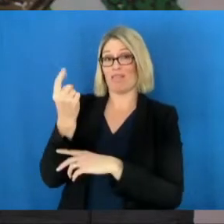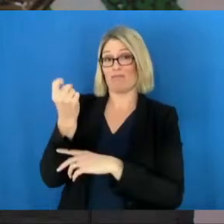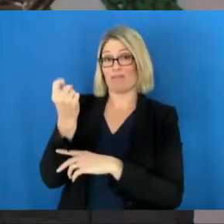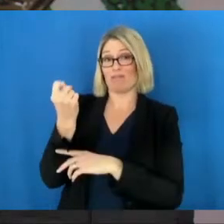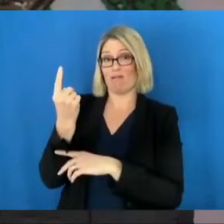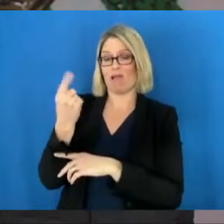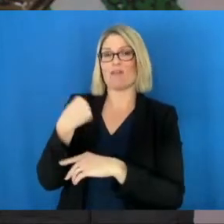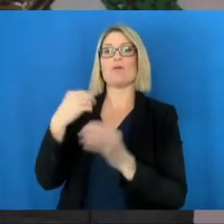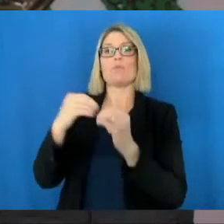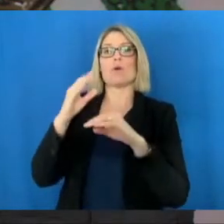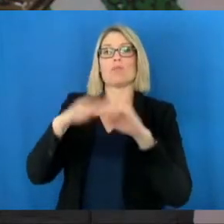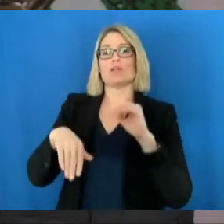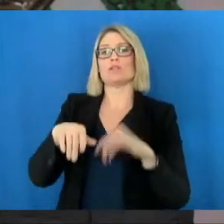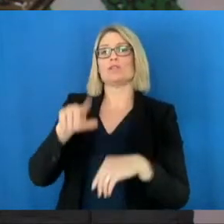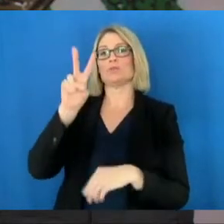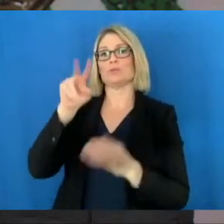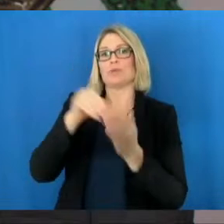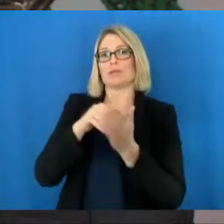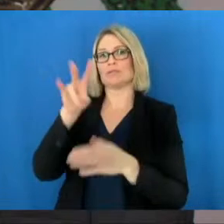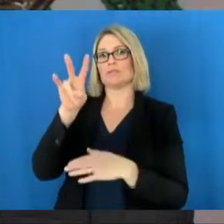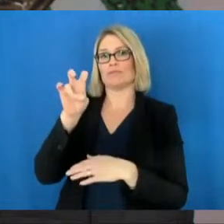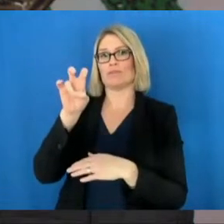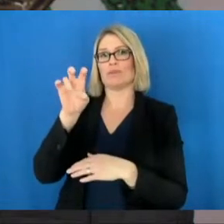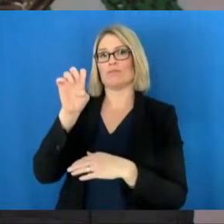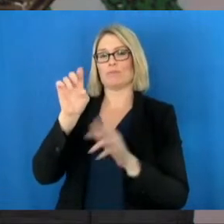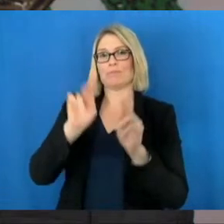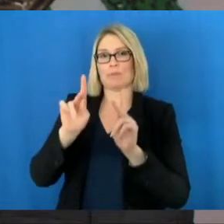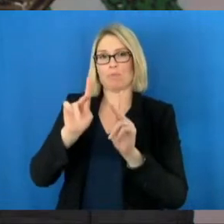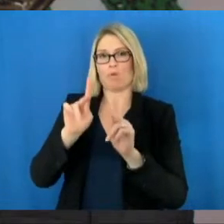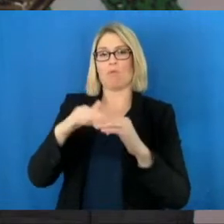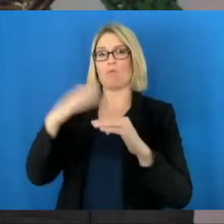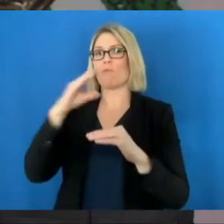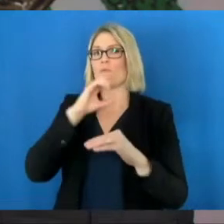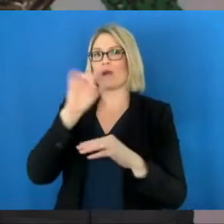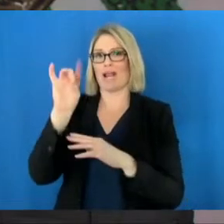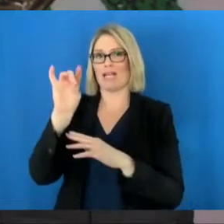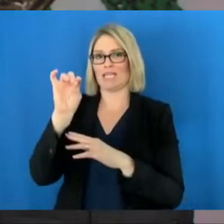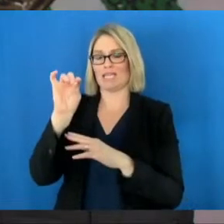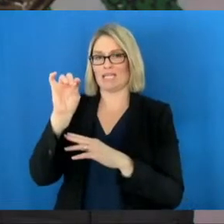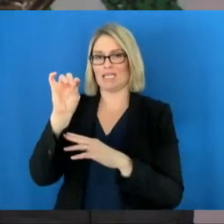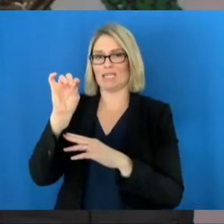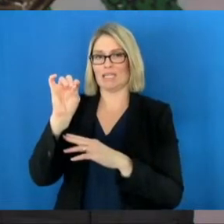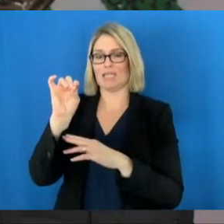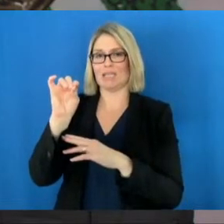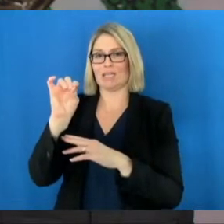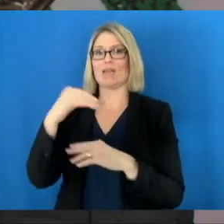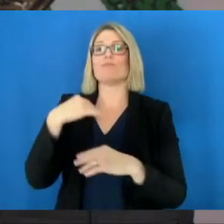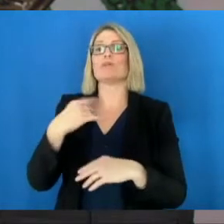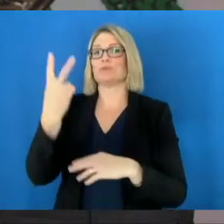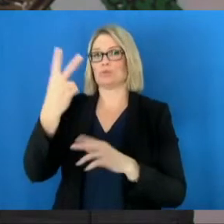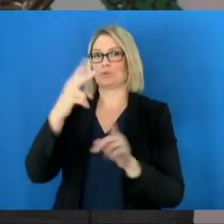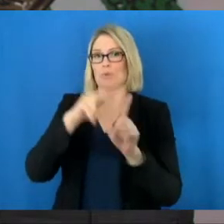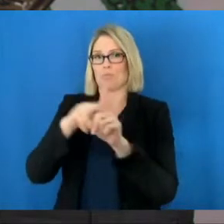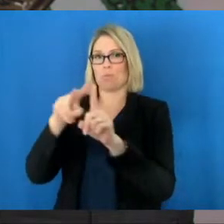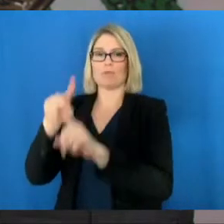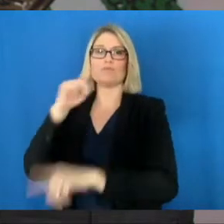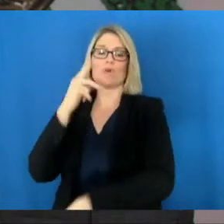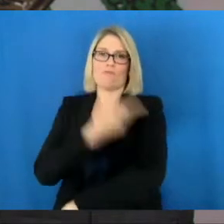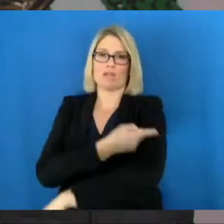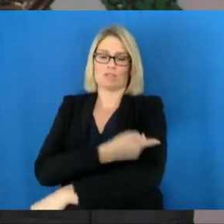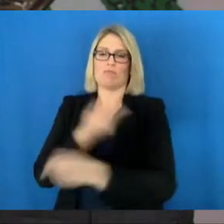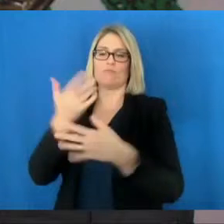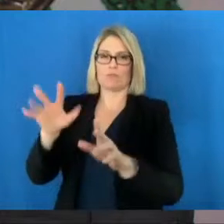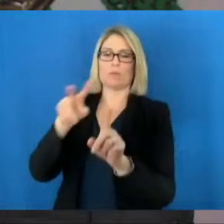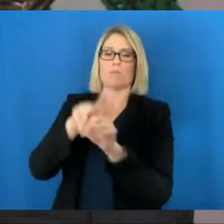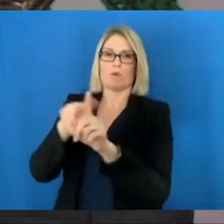more than 2,750 people aged 80 and over who have been given 2 appointments for their vaccinations through the